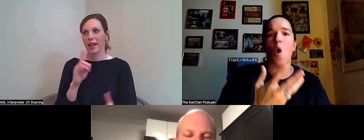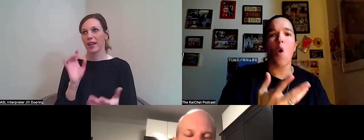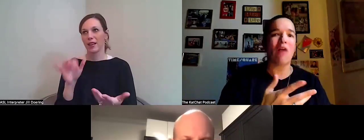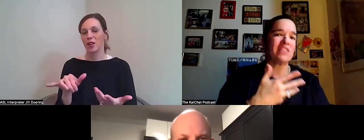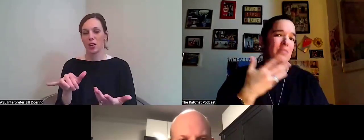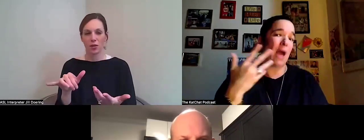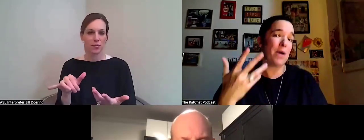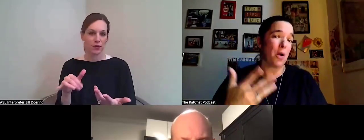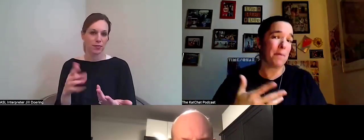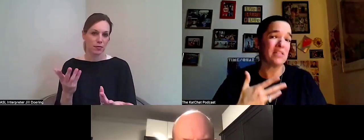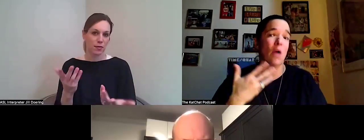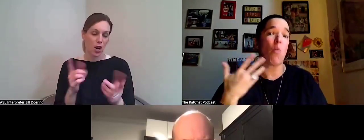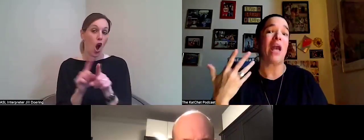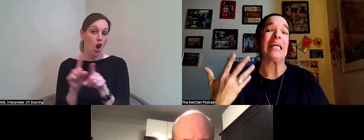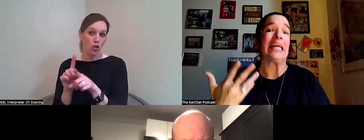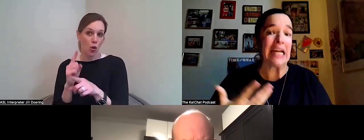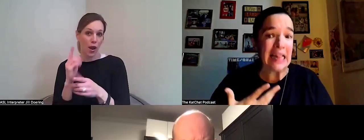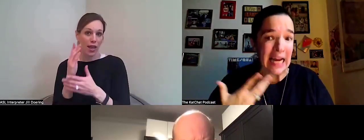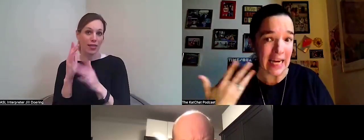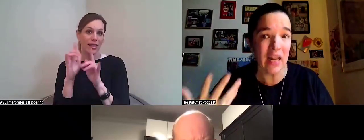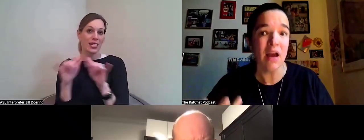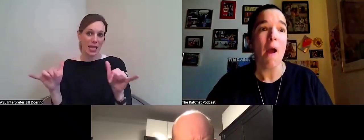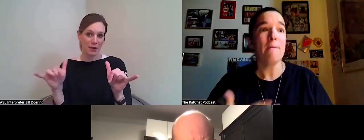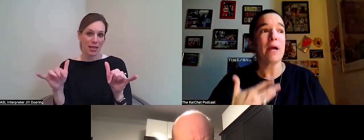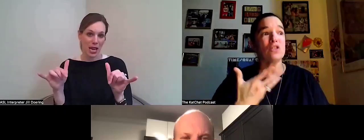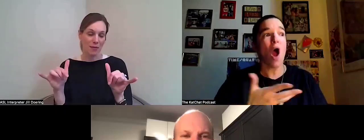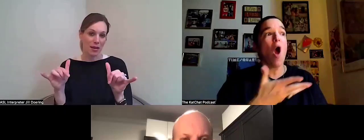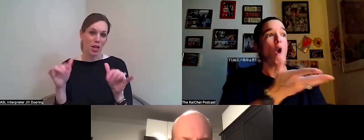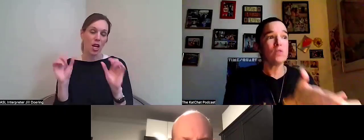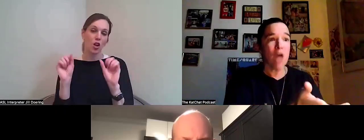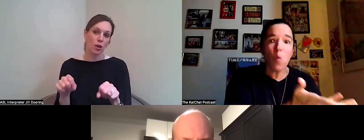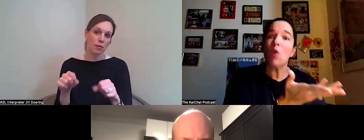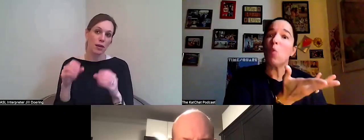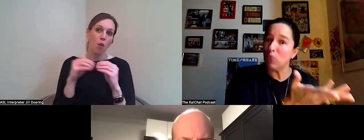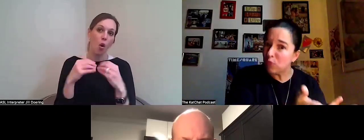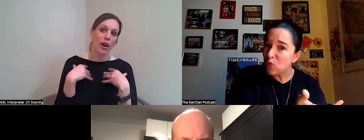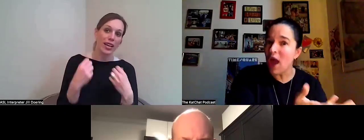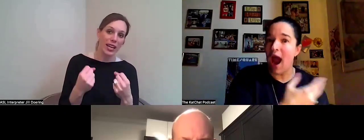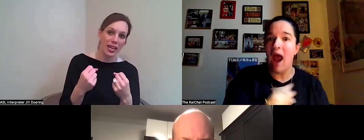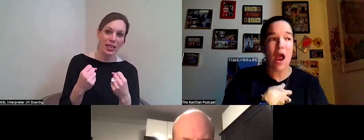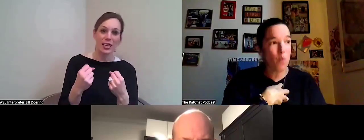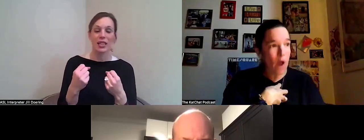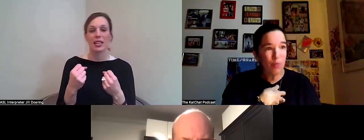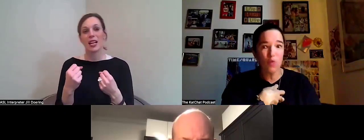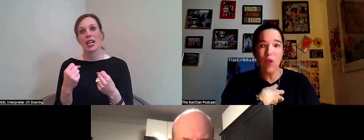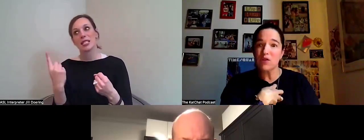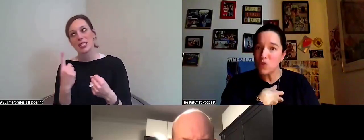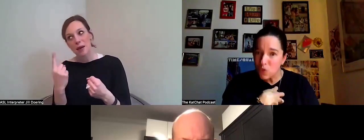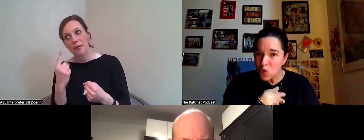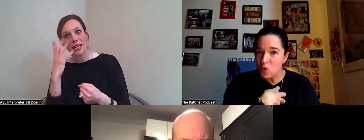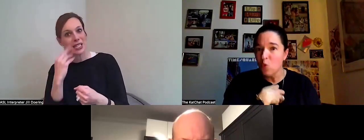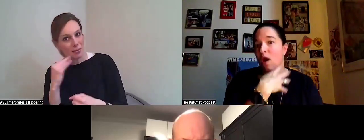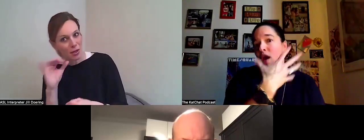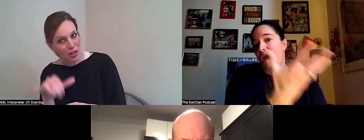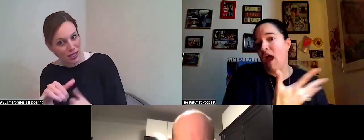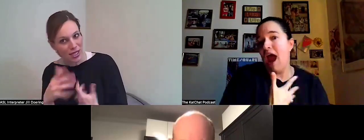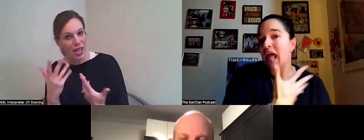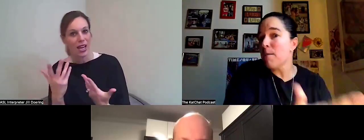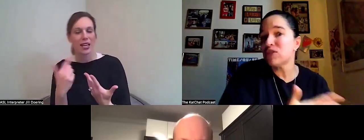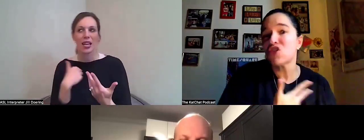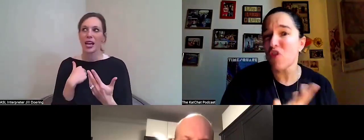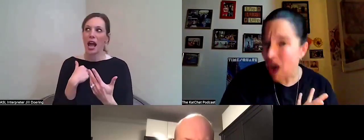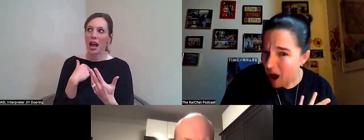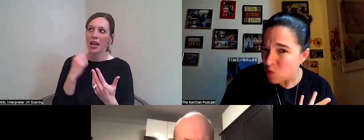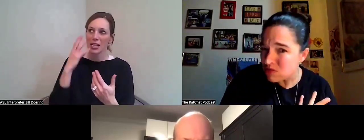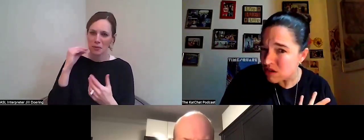Mm, also at the same time, it could be somewhat healing because we thought, oh, someone went through that. I went through that too, and